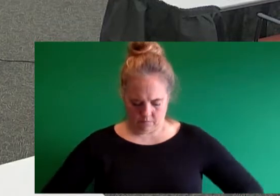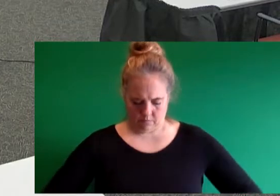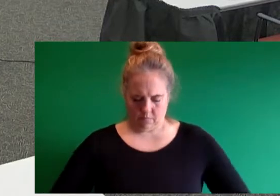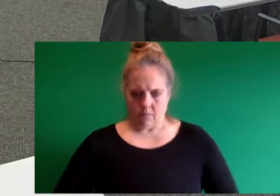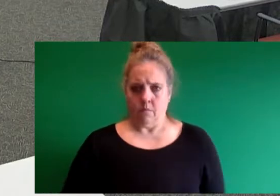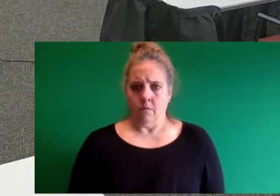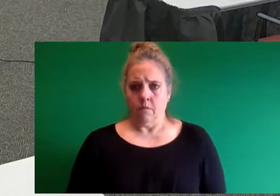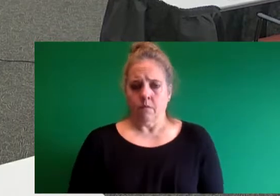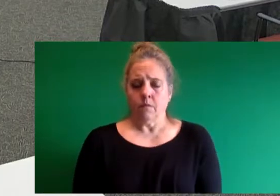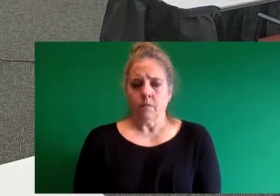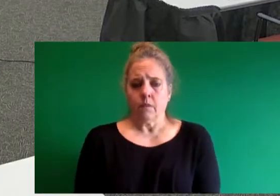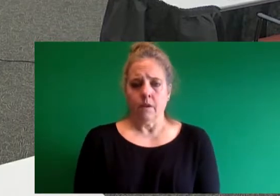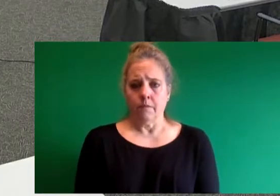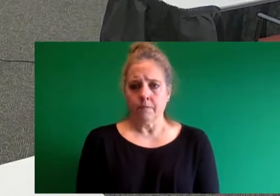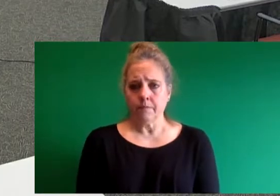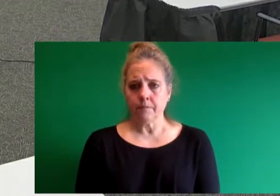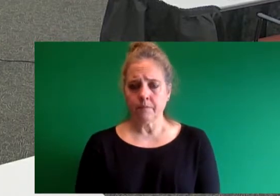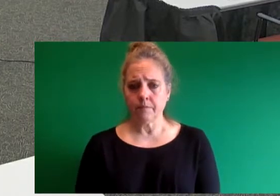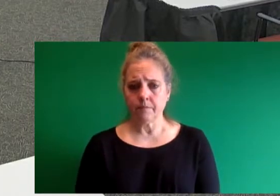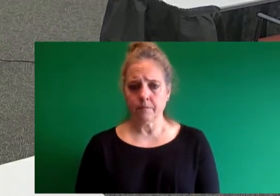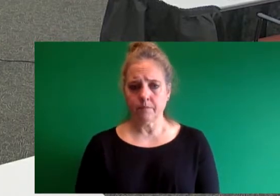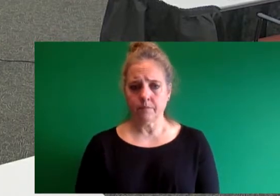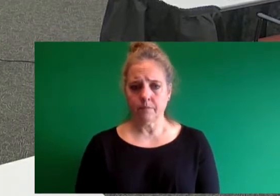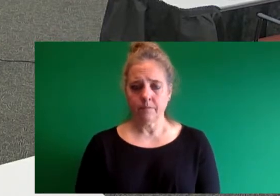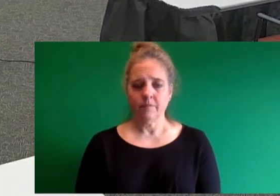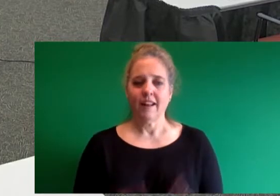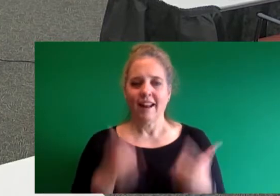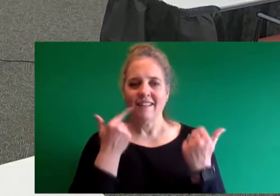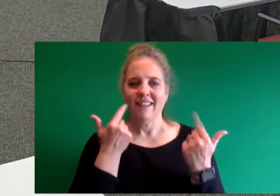Board of Health. Great at that.